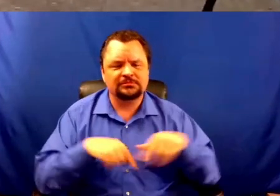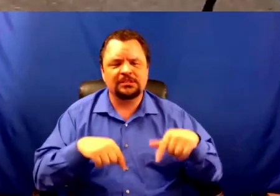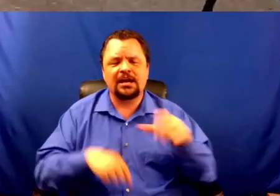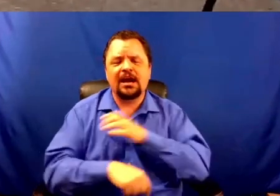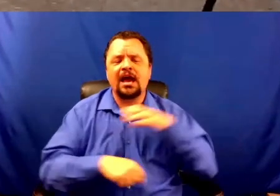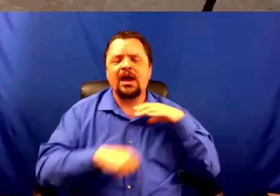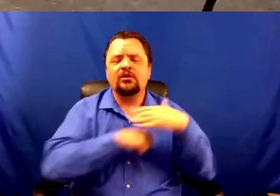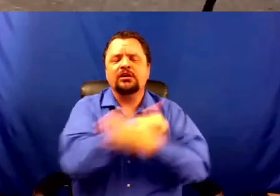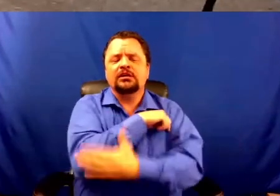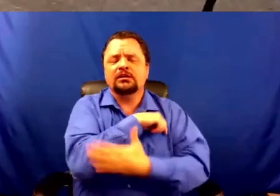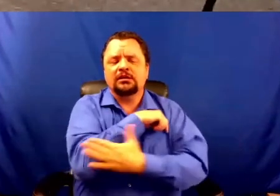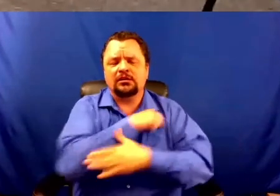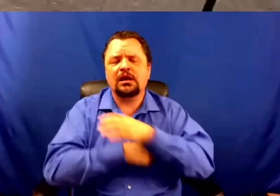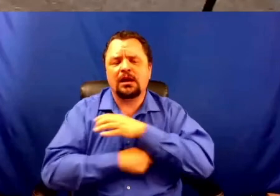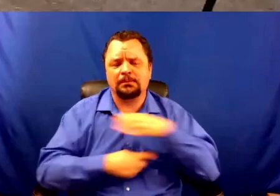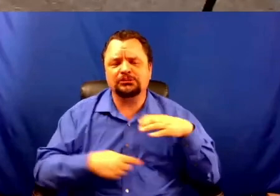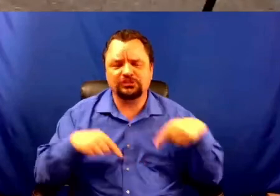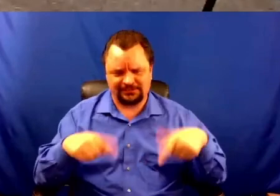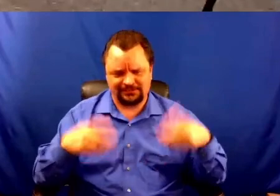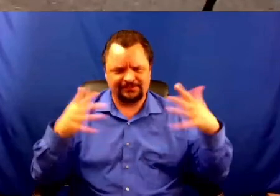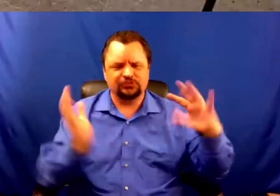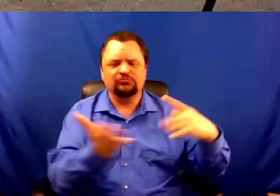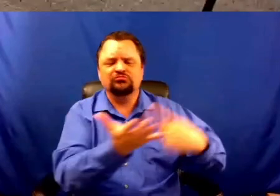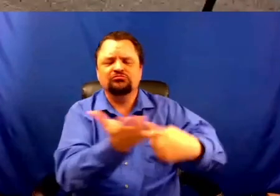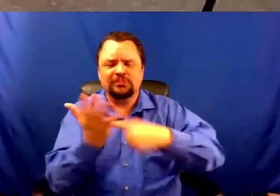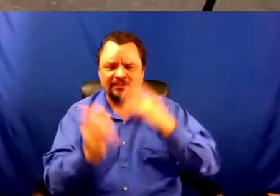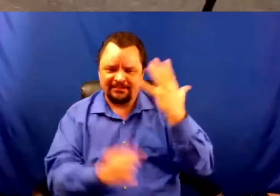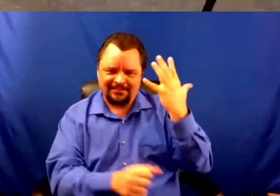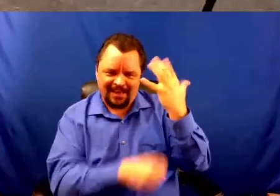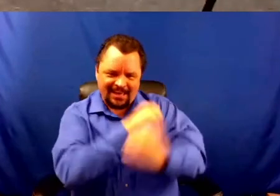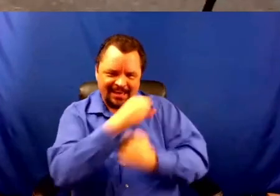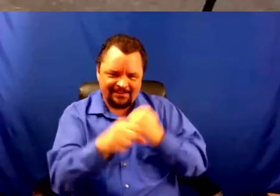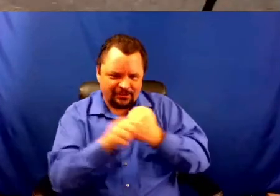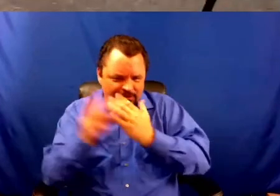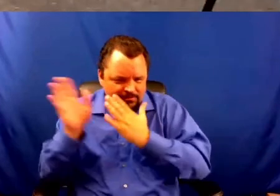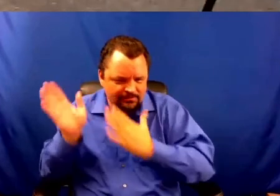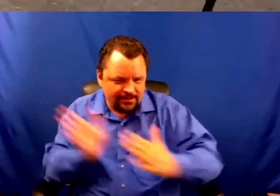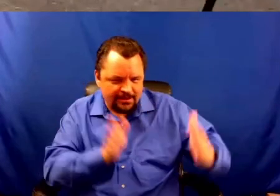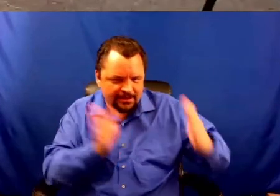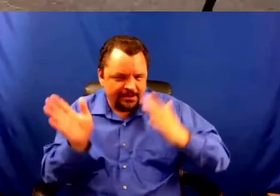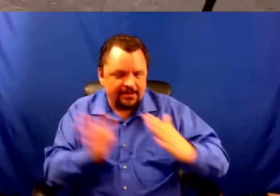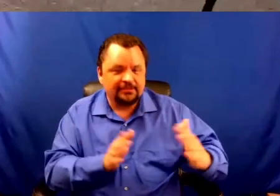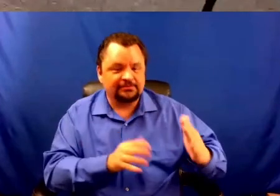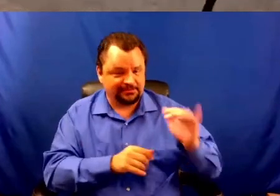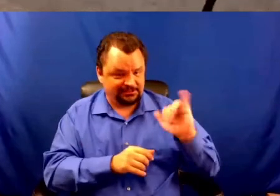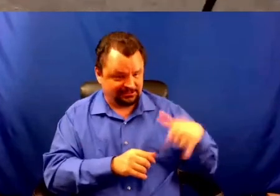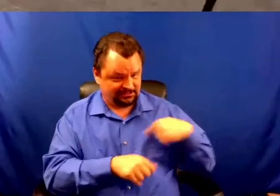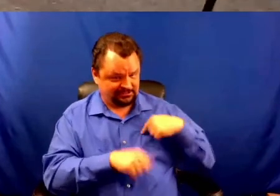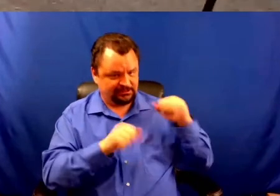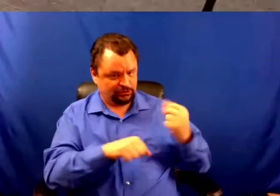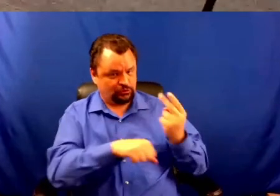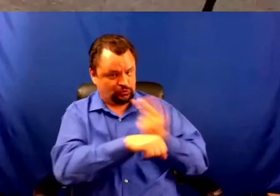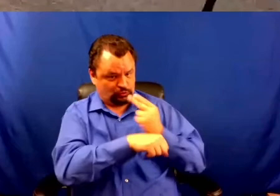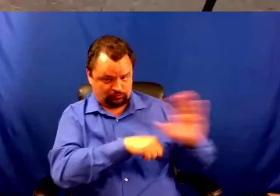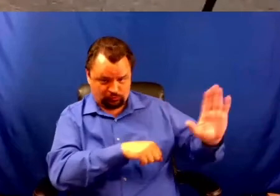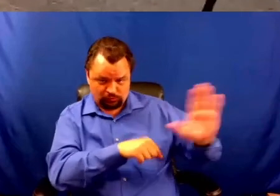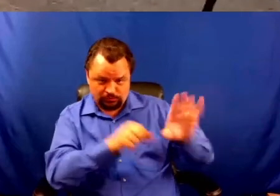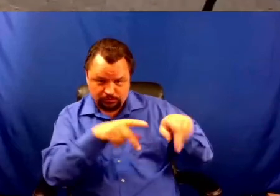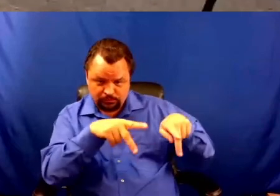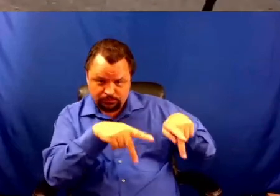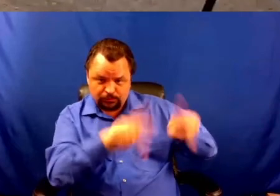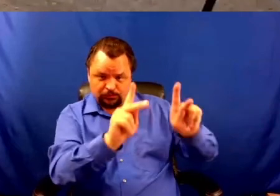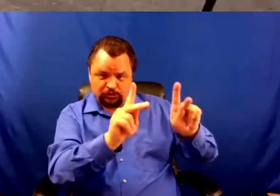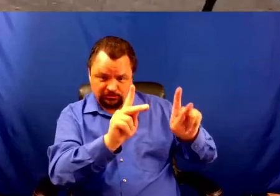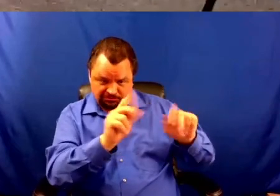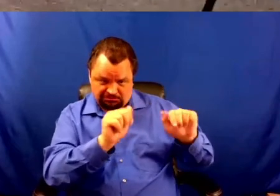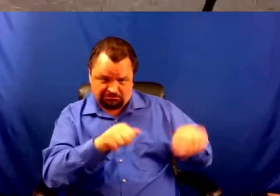the 5-year funding plan. And then we ask your permission and support to use